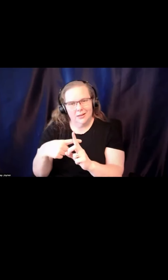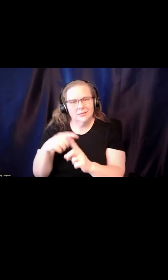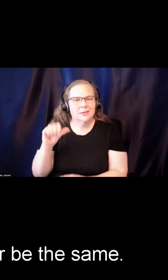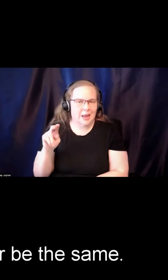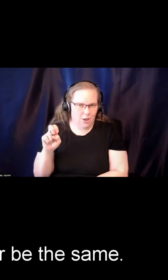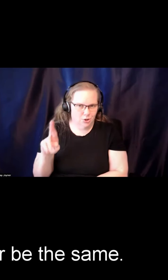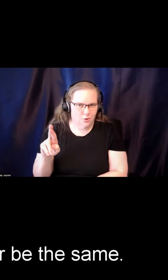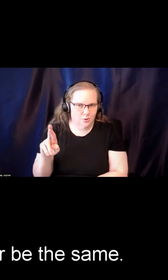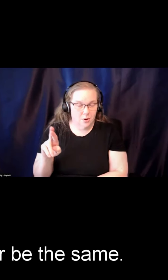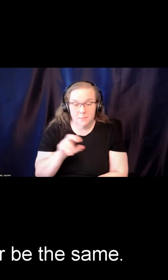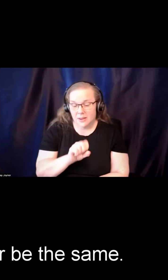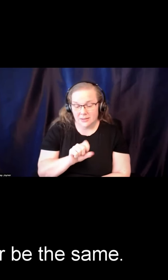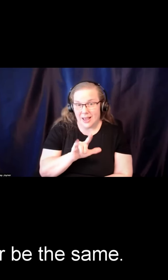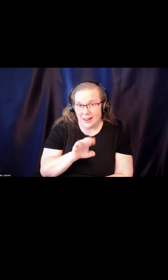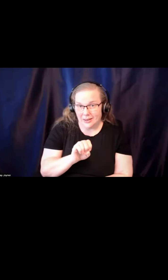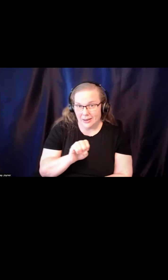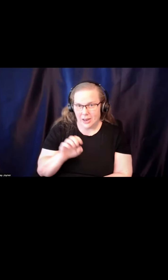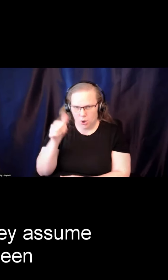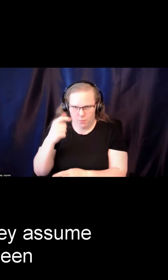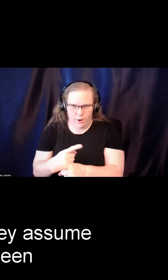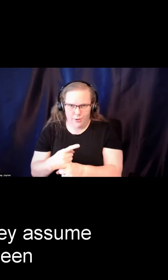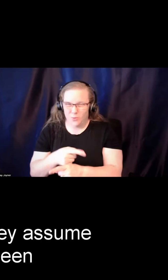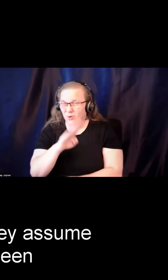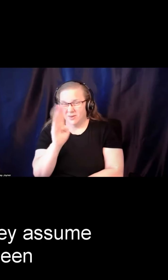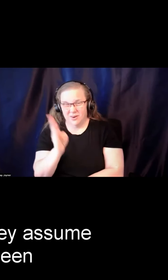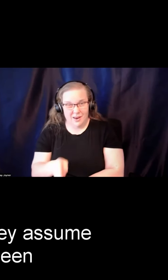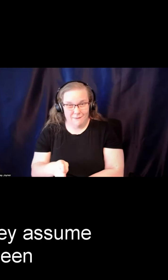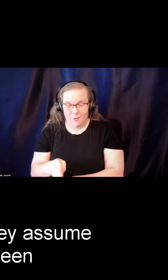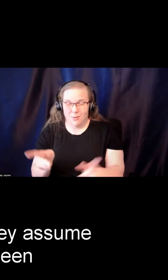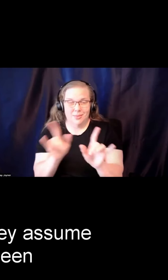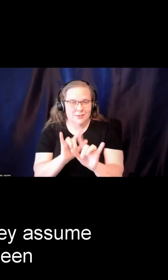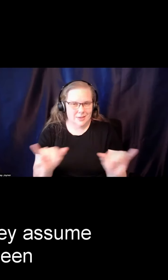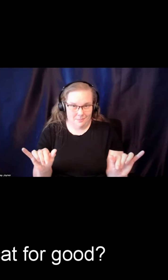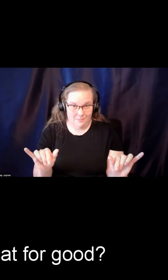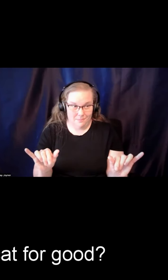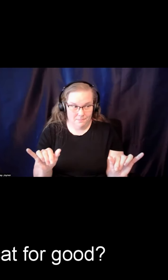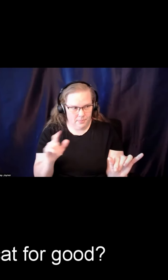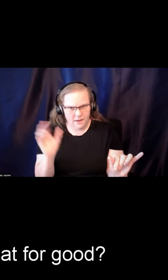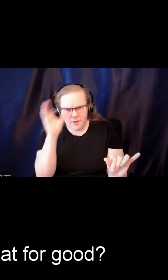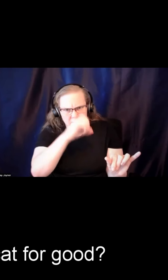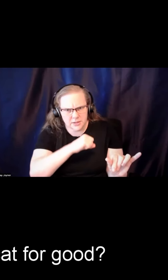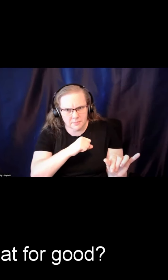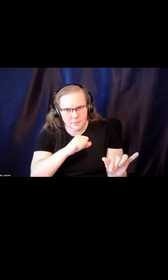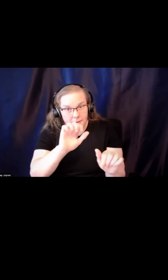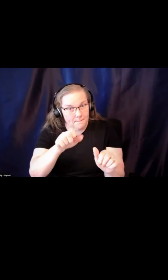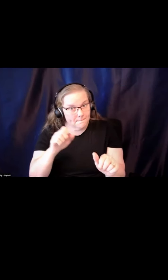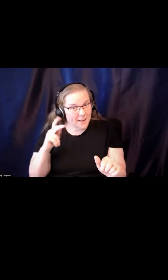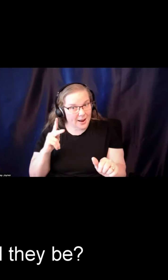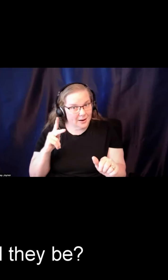her brother, life will never, never be the same. After all, can they assume they've seen the back of that cat for